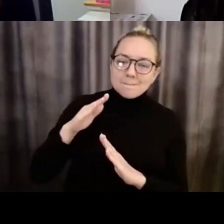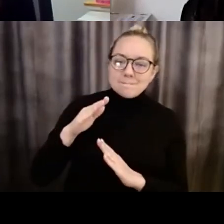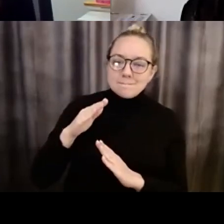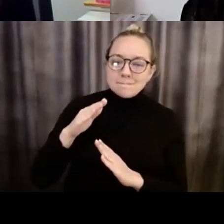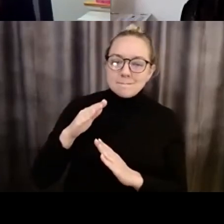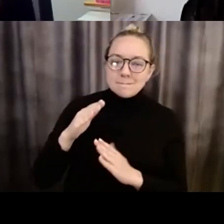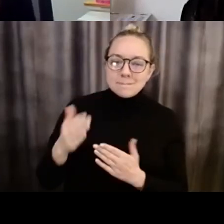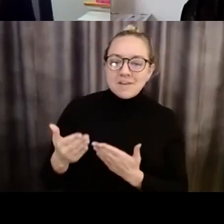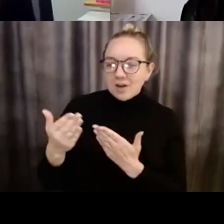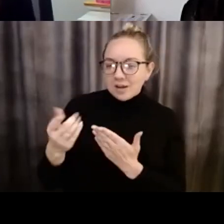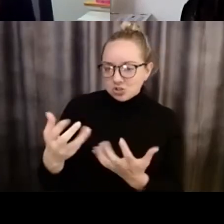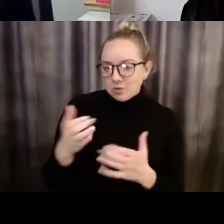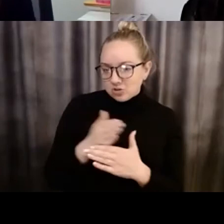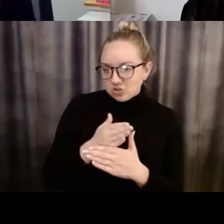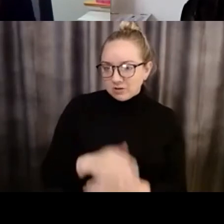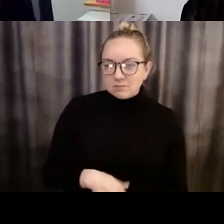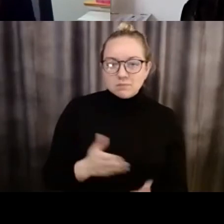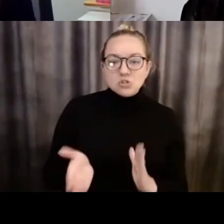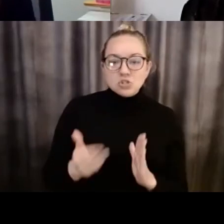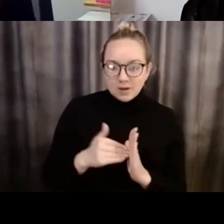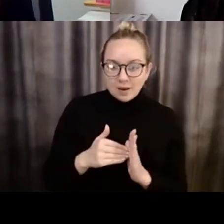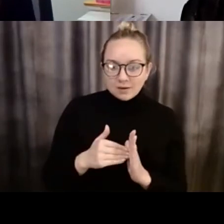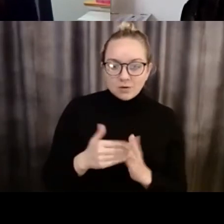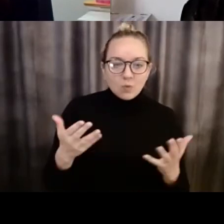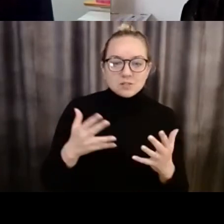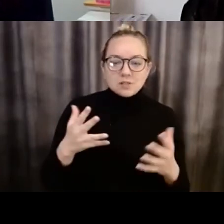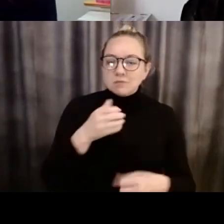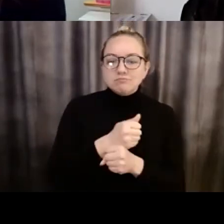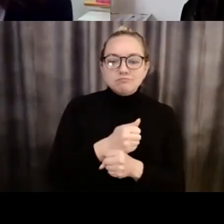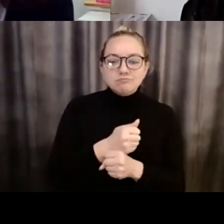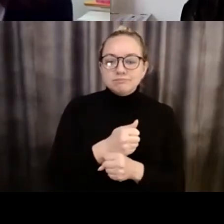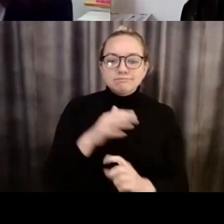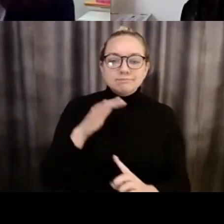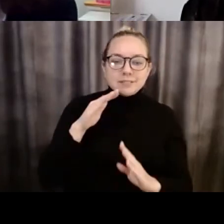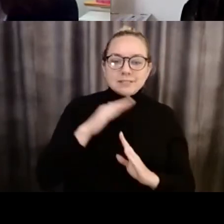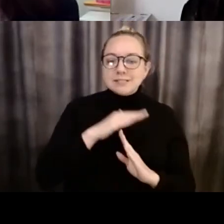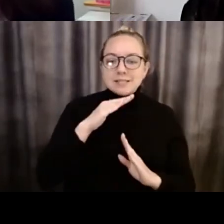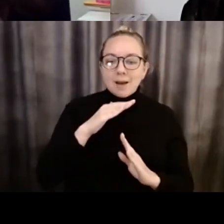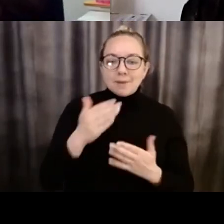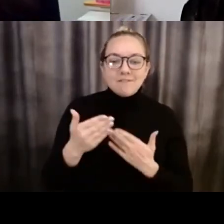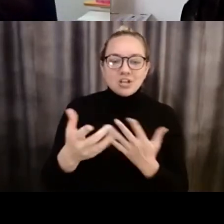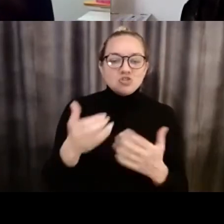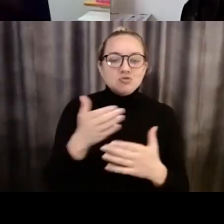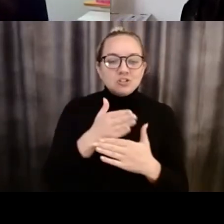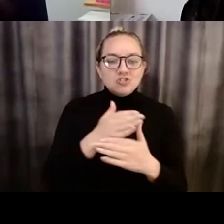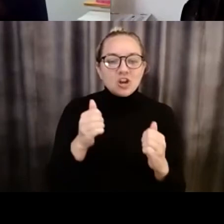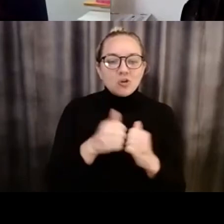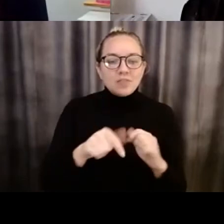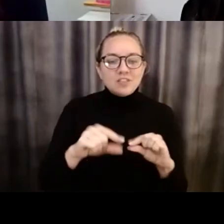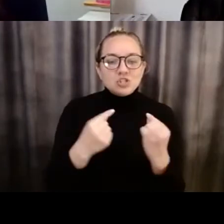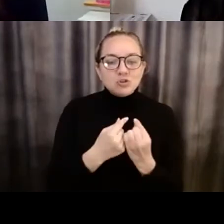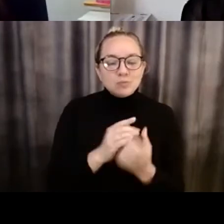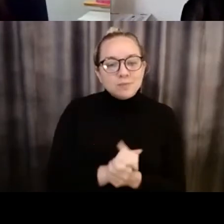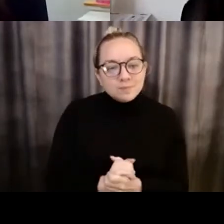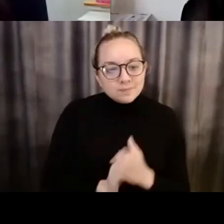we'll go around, we'll start out with Nicole. If you could just give us one tip or piece of advice or lasting thought.